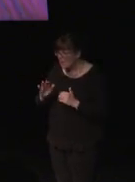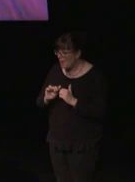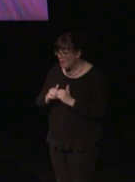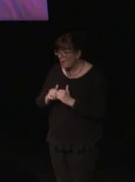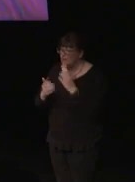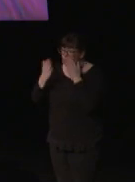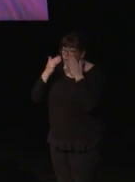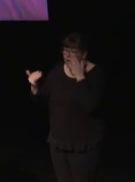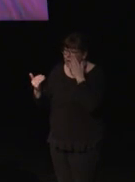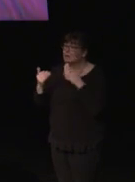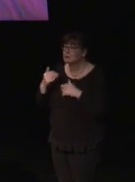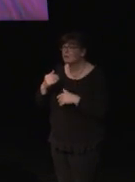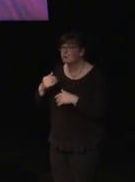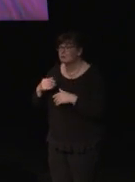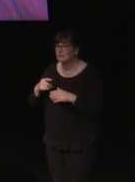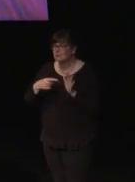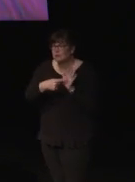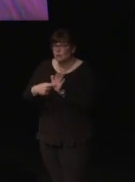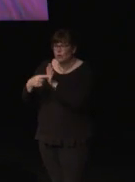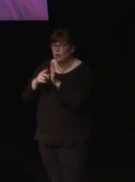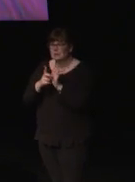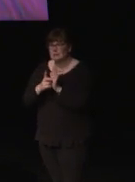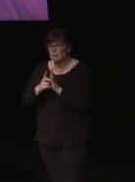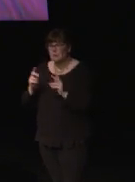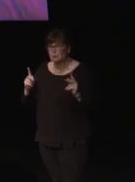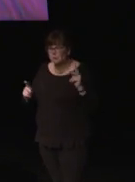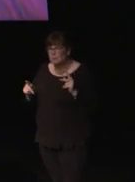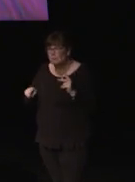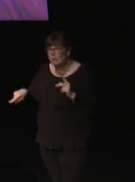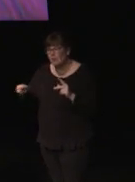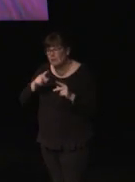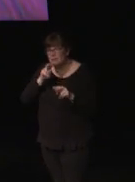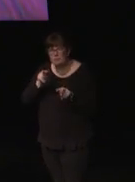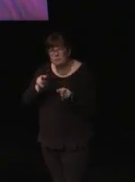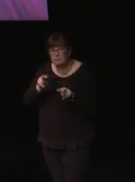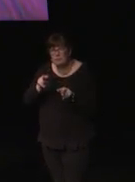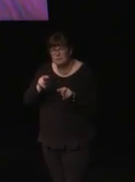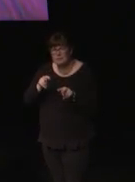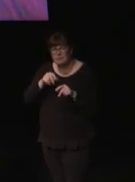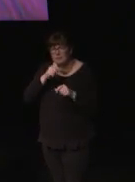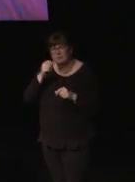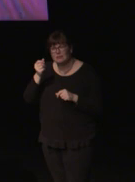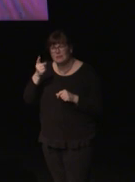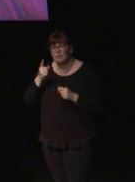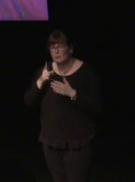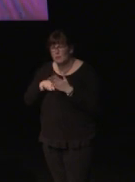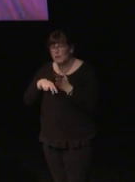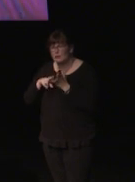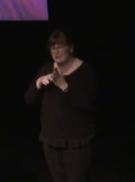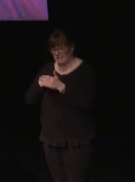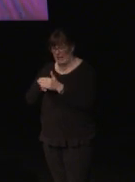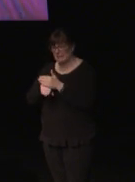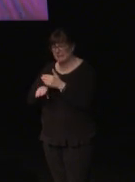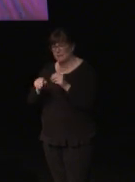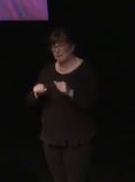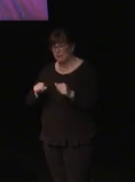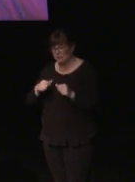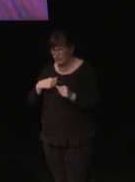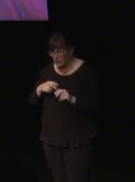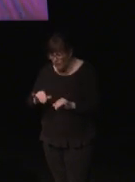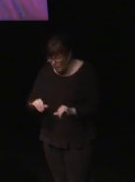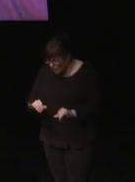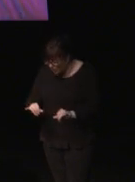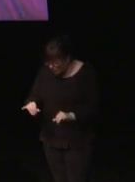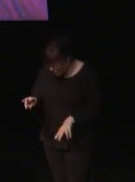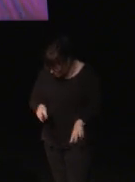to not only demonstrate to people who who don't understand, like, what accessibility is, but it's very approachable.